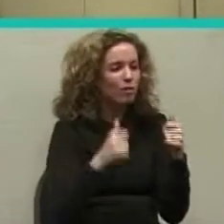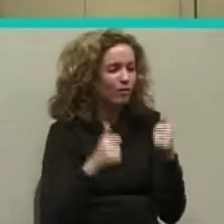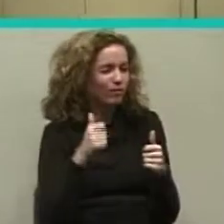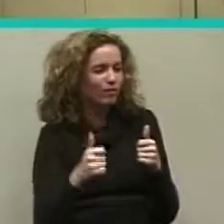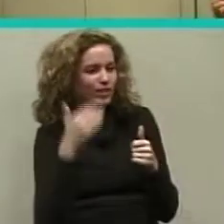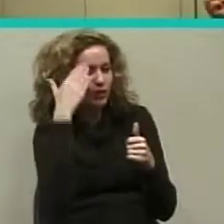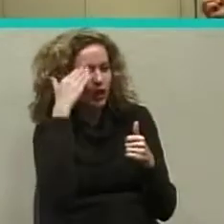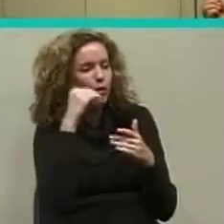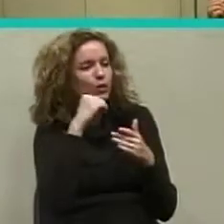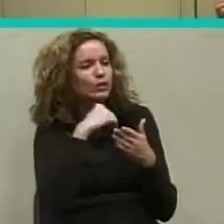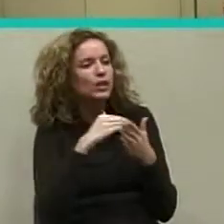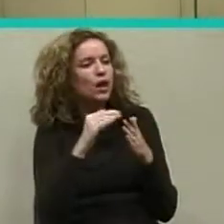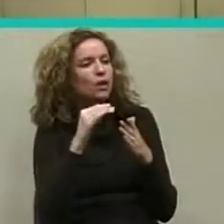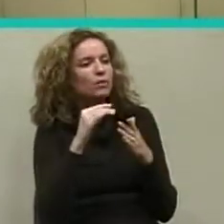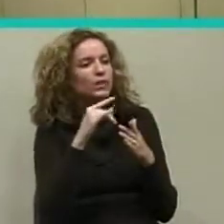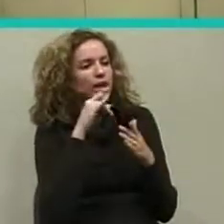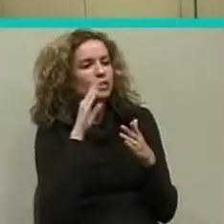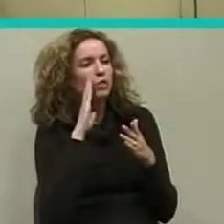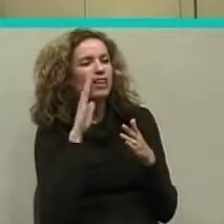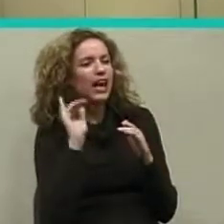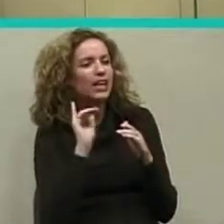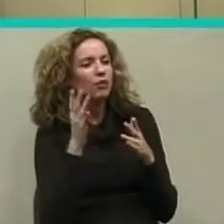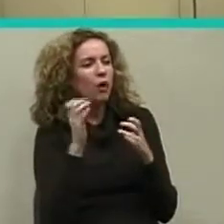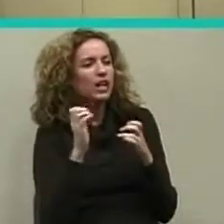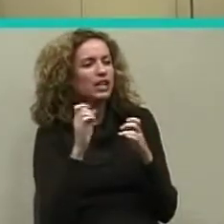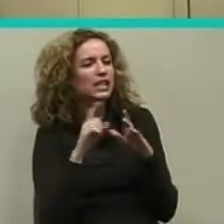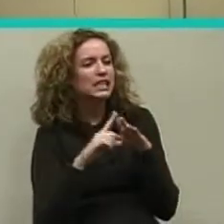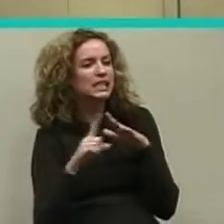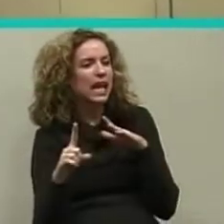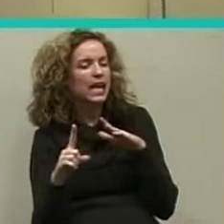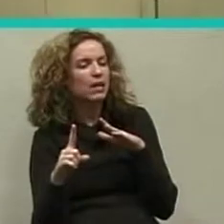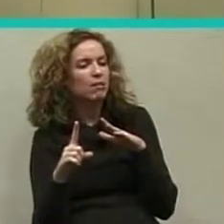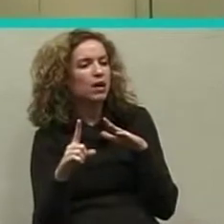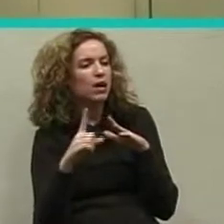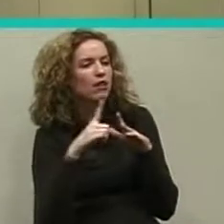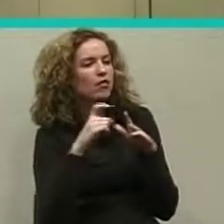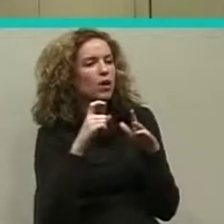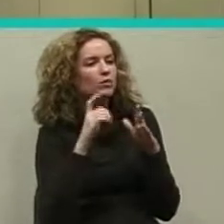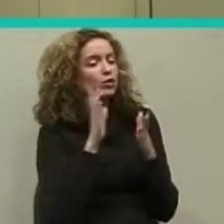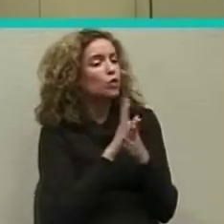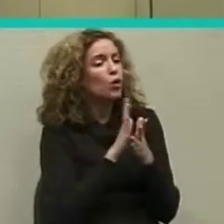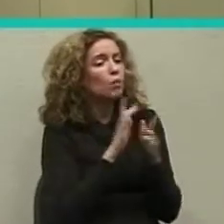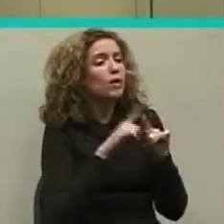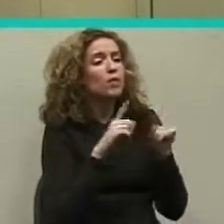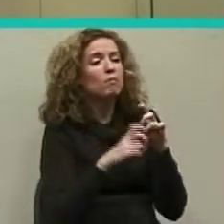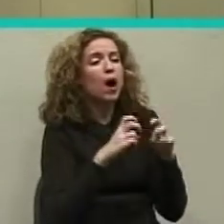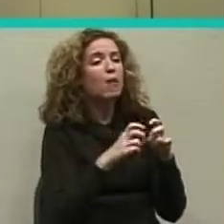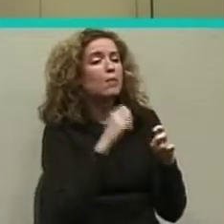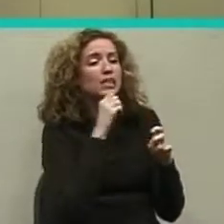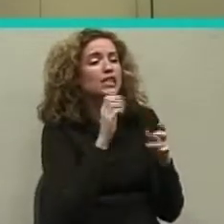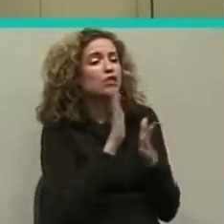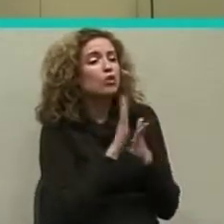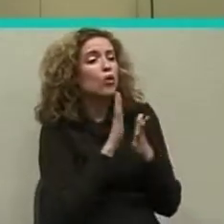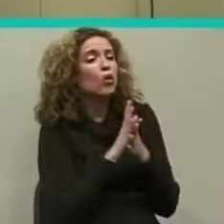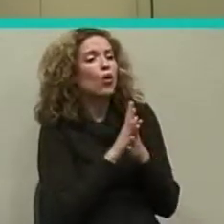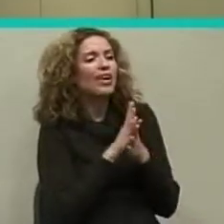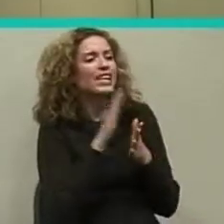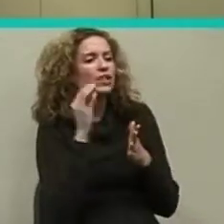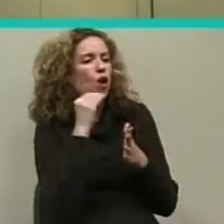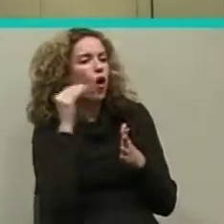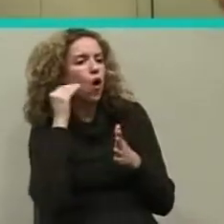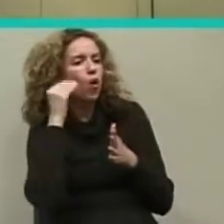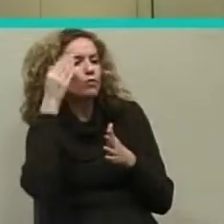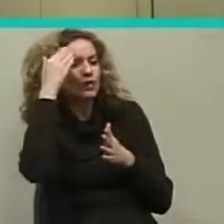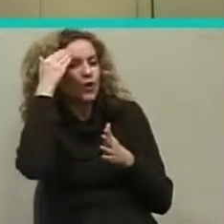For example, you'll get kids who are like school phobic. Their problem with school is not necessarily school. It's that home is going to change. Mom and dad are going to get a divorce. They're going to